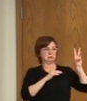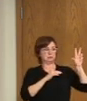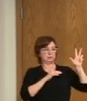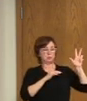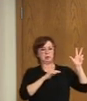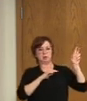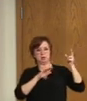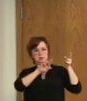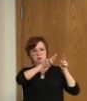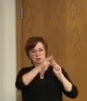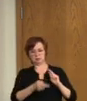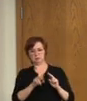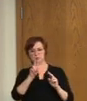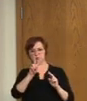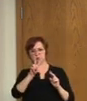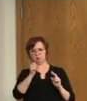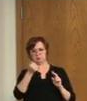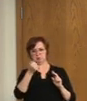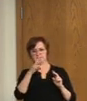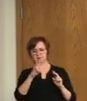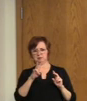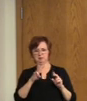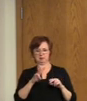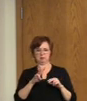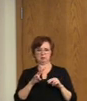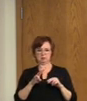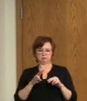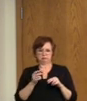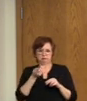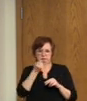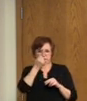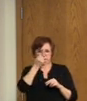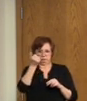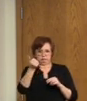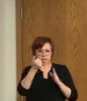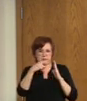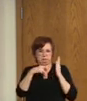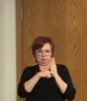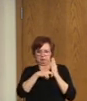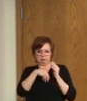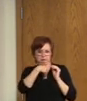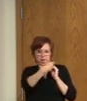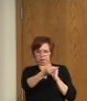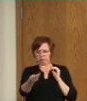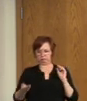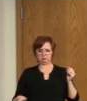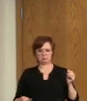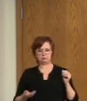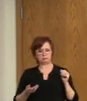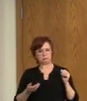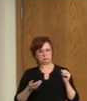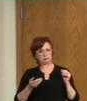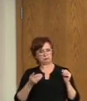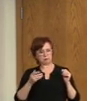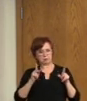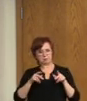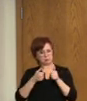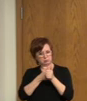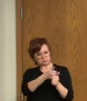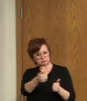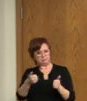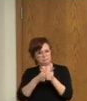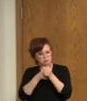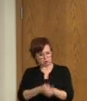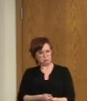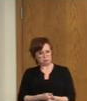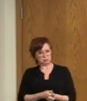with minimal enforcement. So it is working with compliance. People in Saskatchewan are complying, and the numbers are starting to come down. And